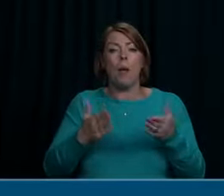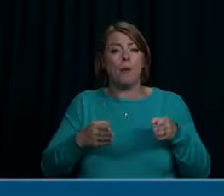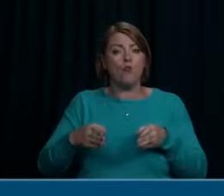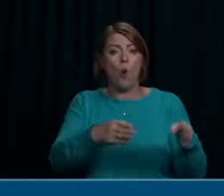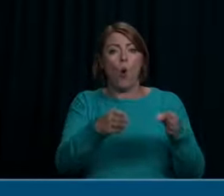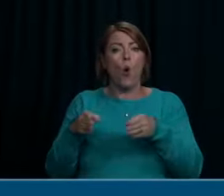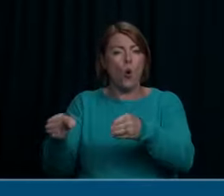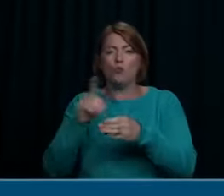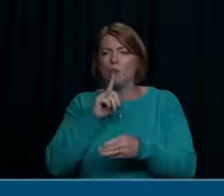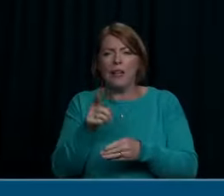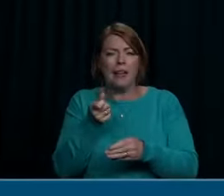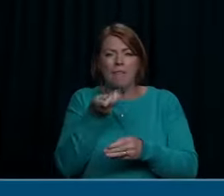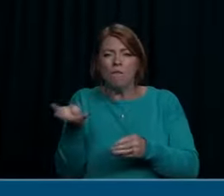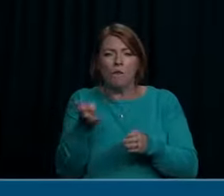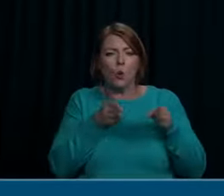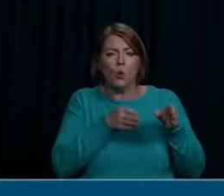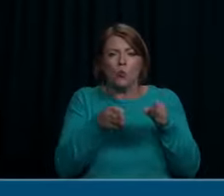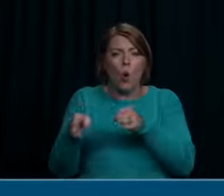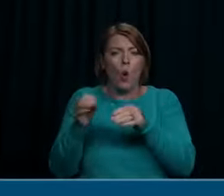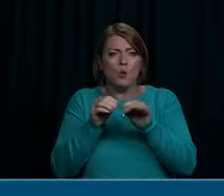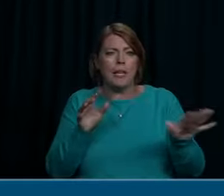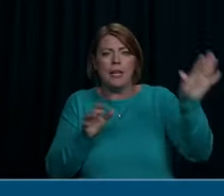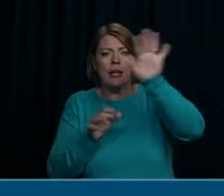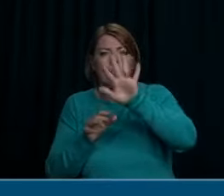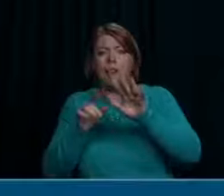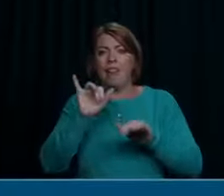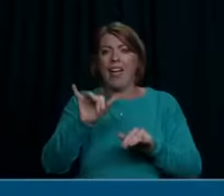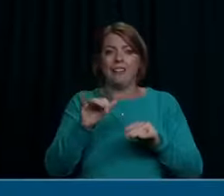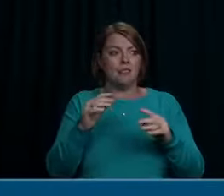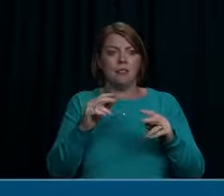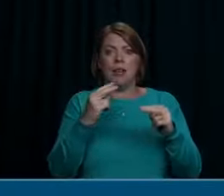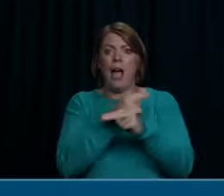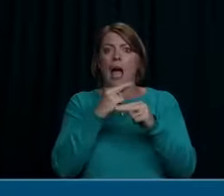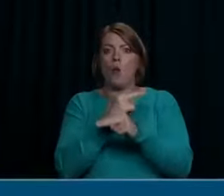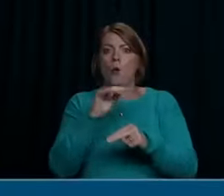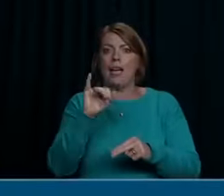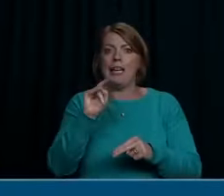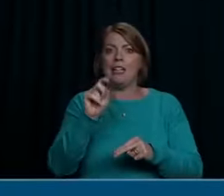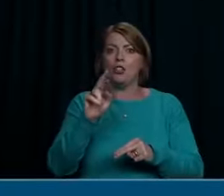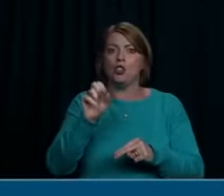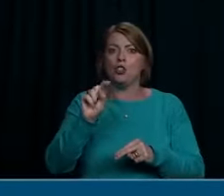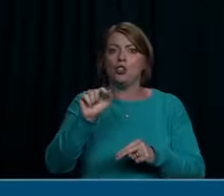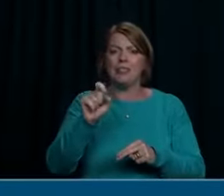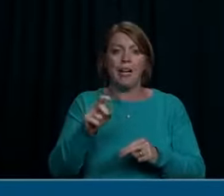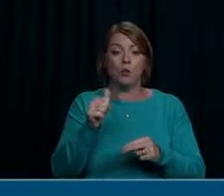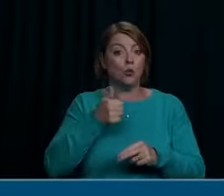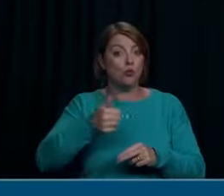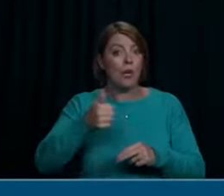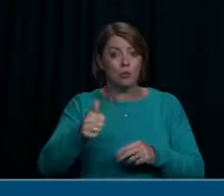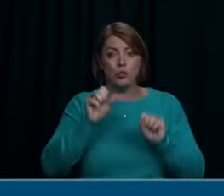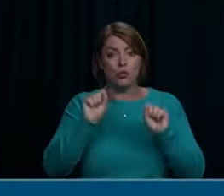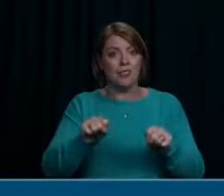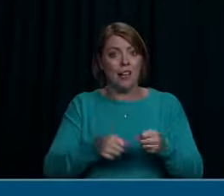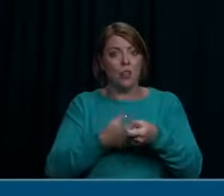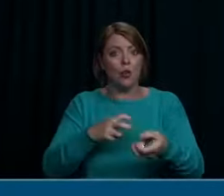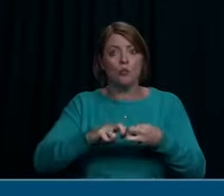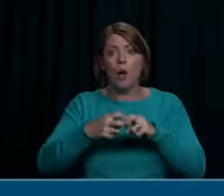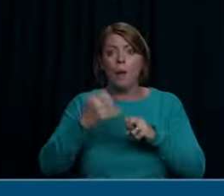the state of Arizona that are interstates. So transportation is a huge issue when you're talking about getting goods from point A to point